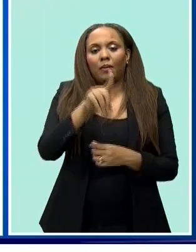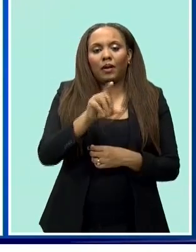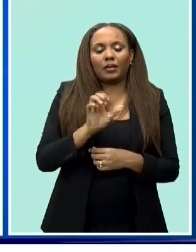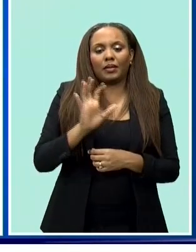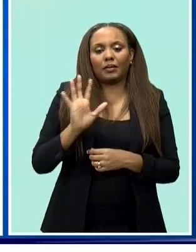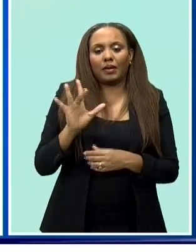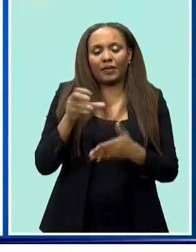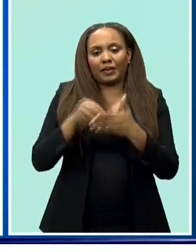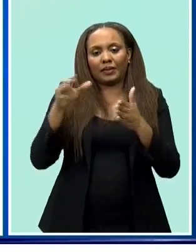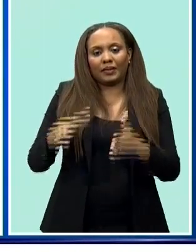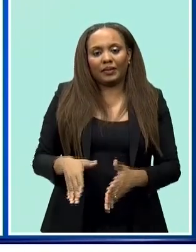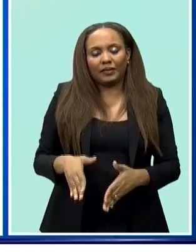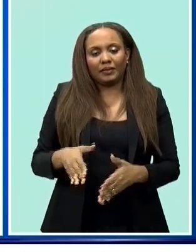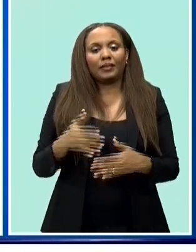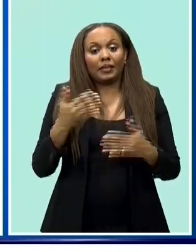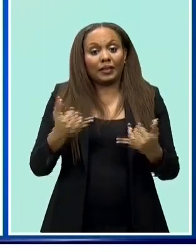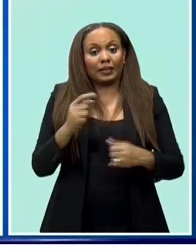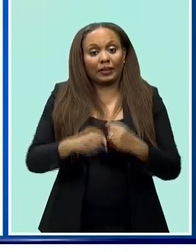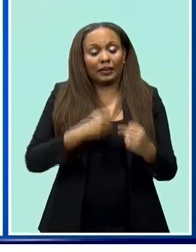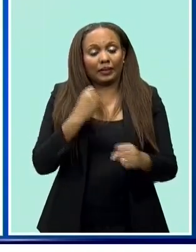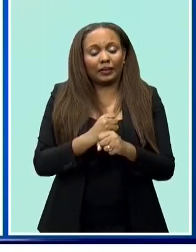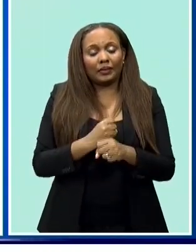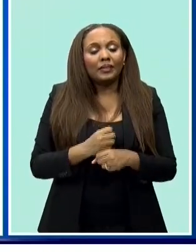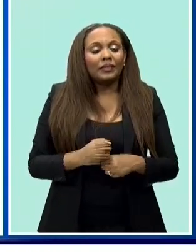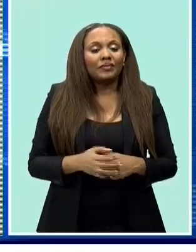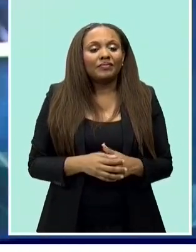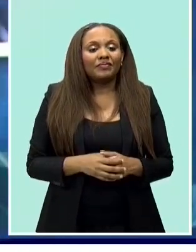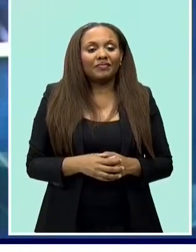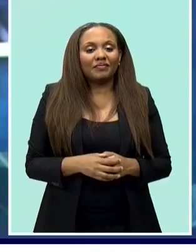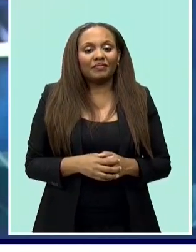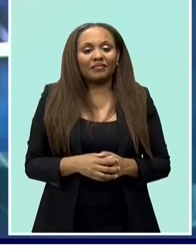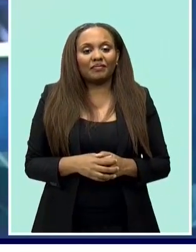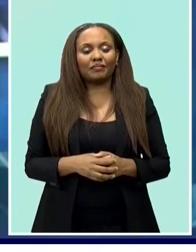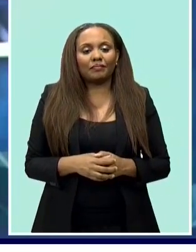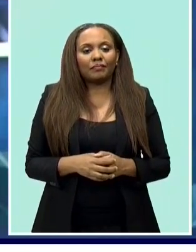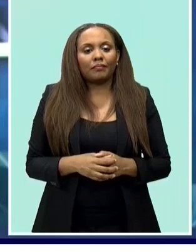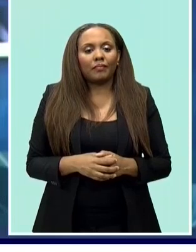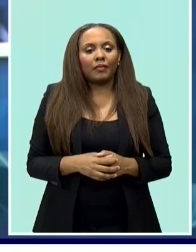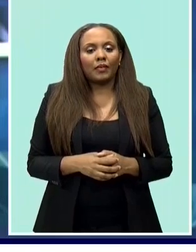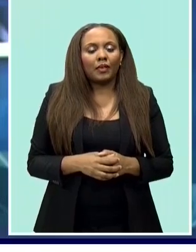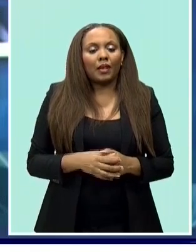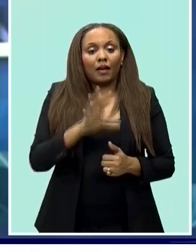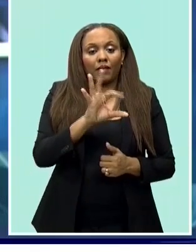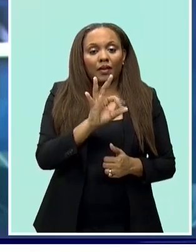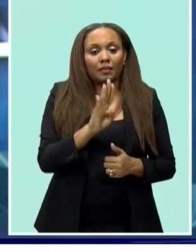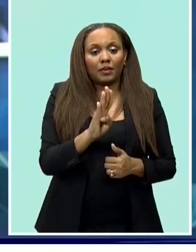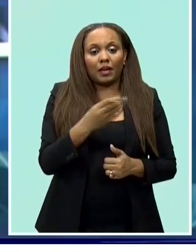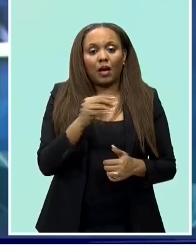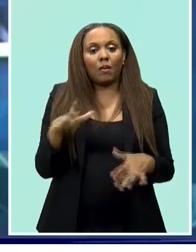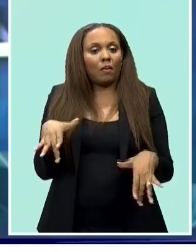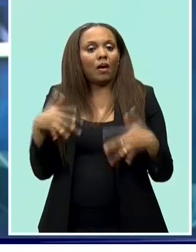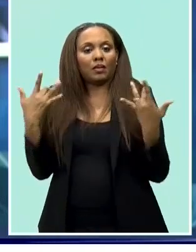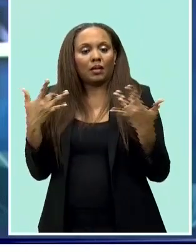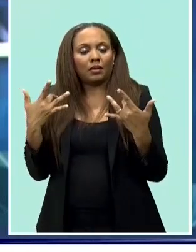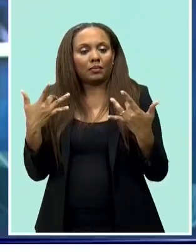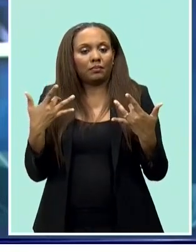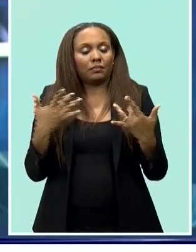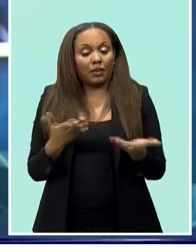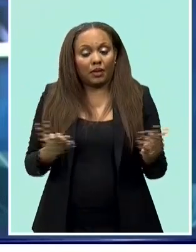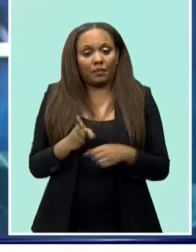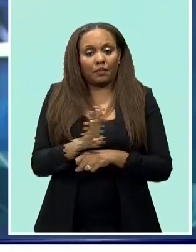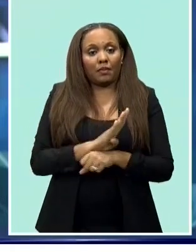125 students this year. Rianne Phillips, CBC News. WhatsApp and Facebook users in Barbados and around the world